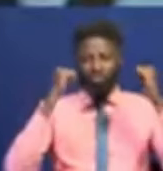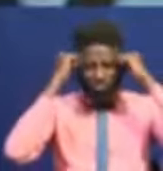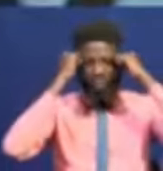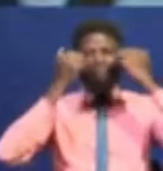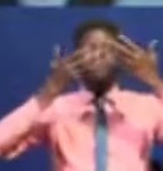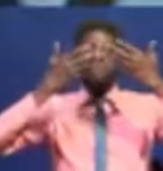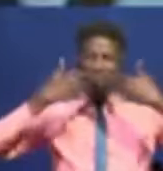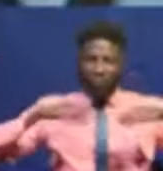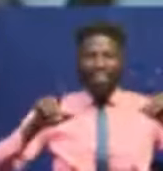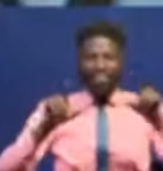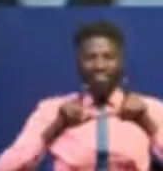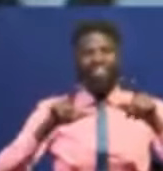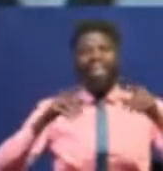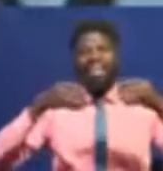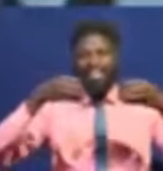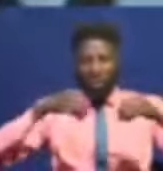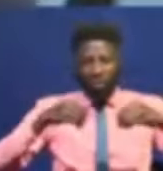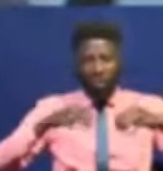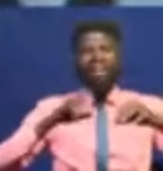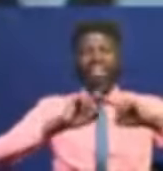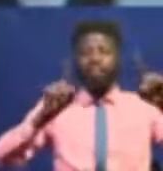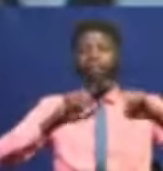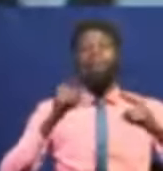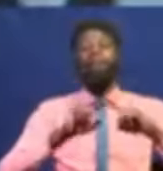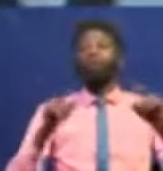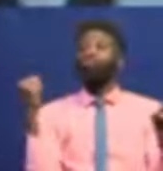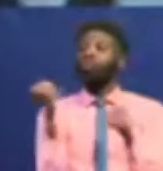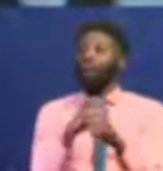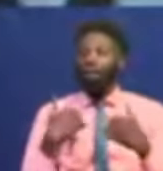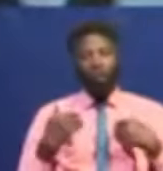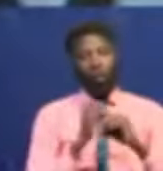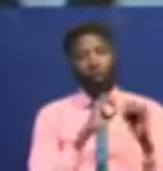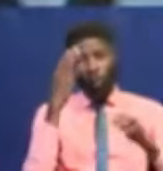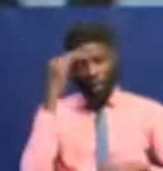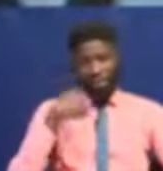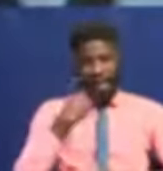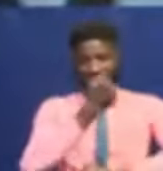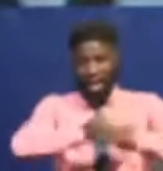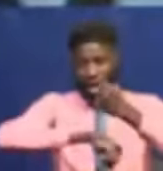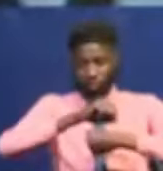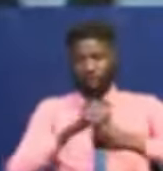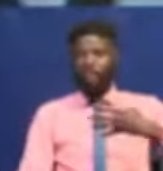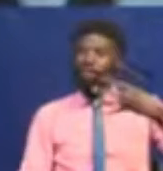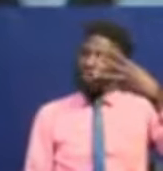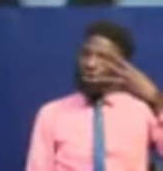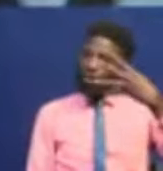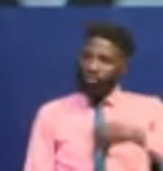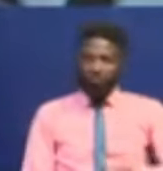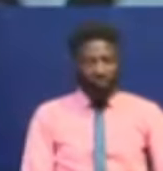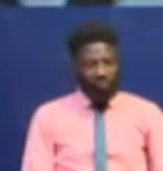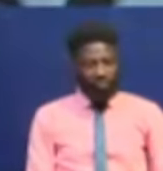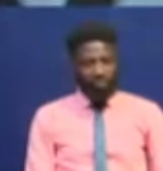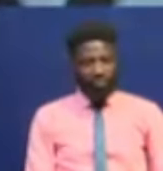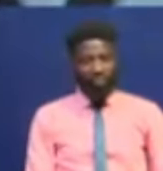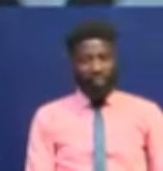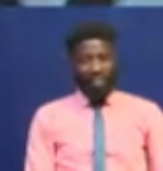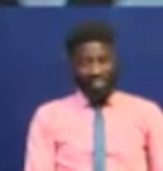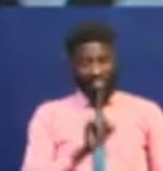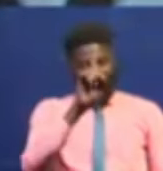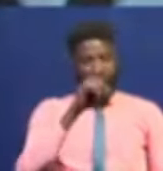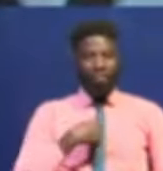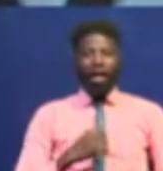diplomas, without jobs. And that is why I have done four things. Number one, when I pushed the housing